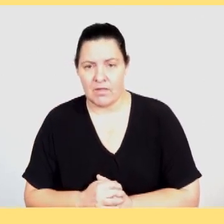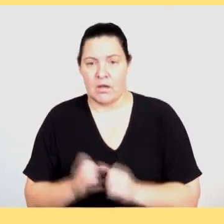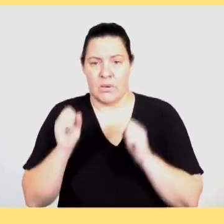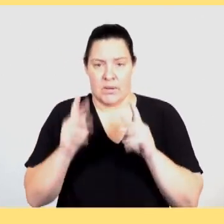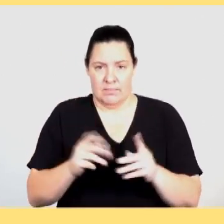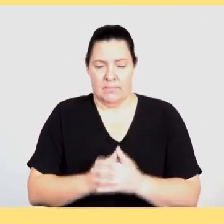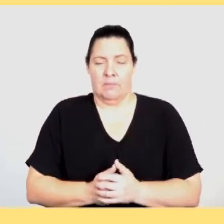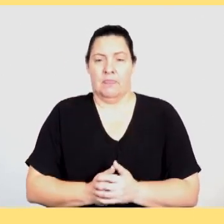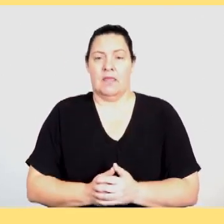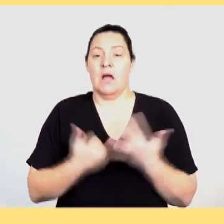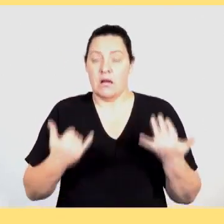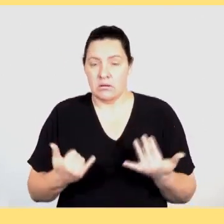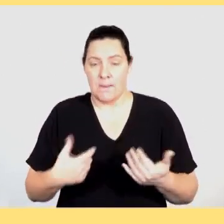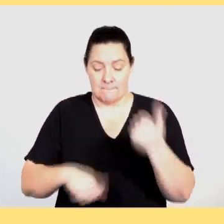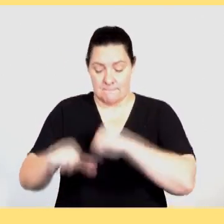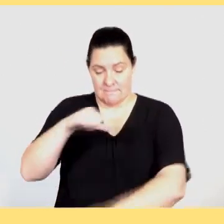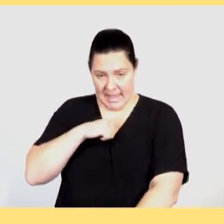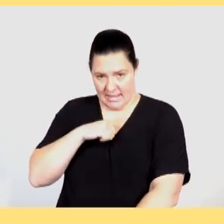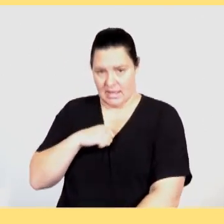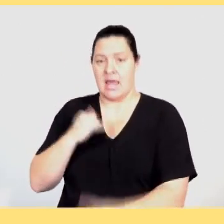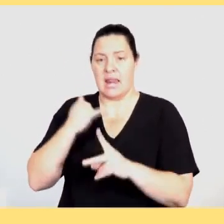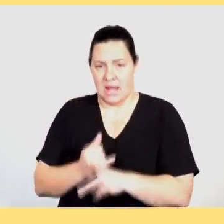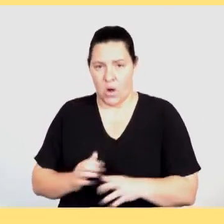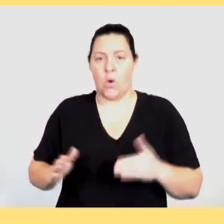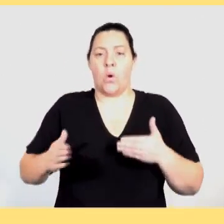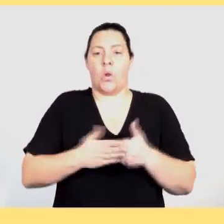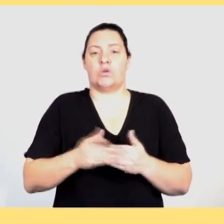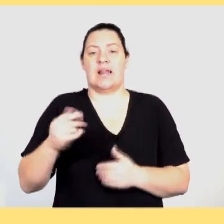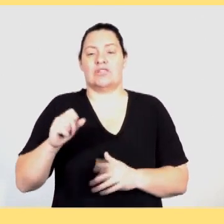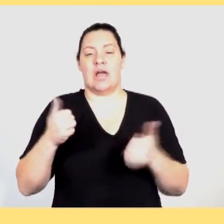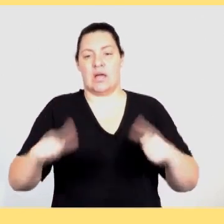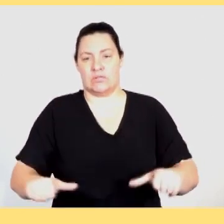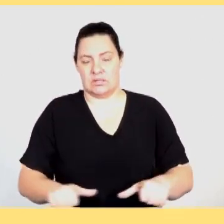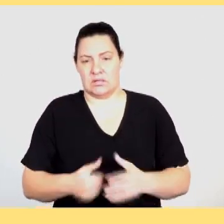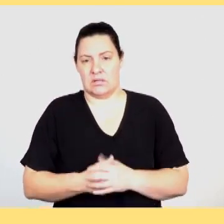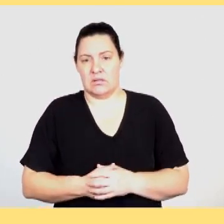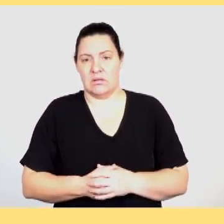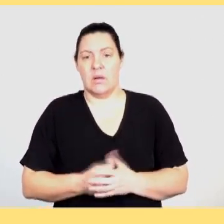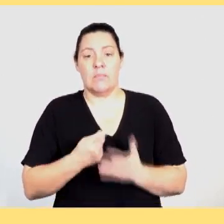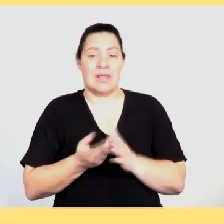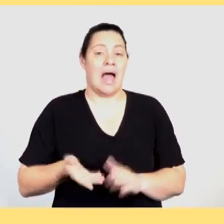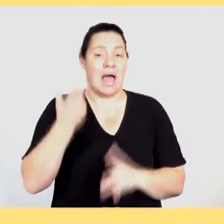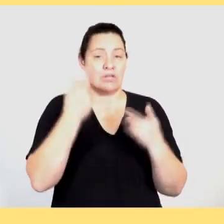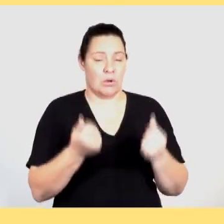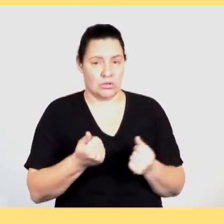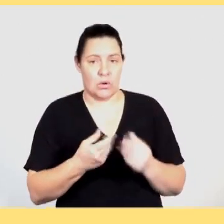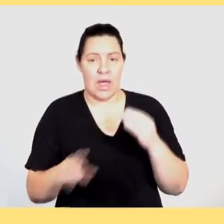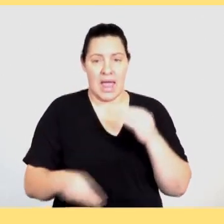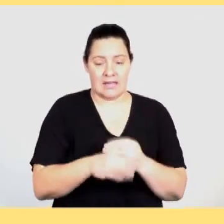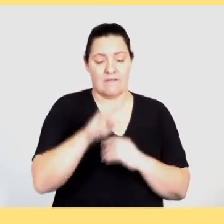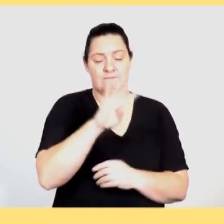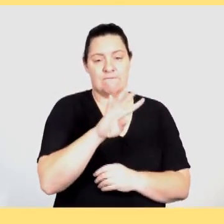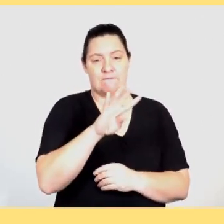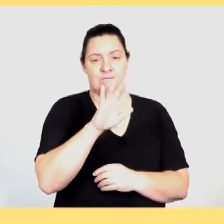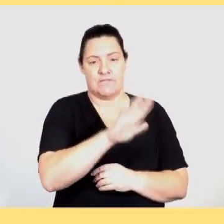2,200. Okay? And then once the goods are returned to us, then we can close off the ledger account. So remember, side with the highest amount, we add,